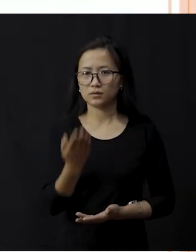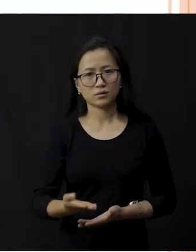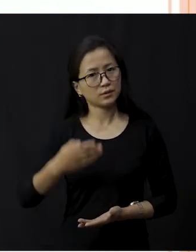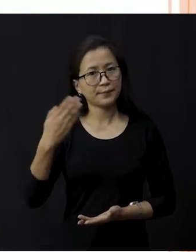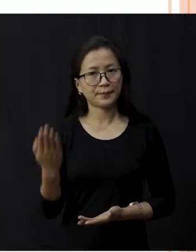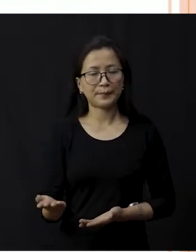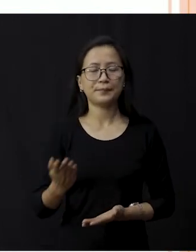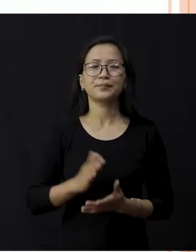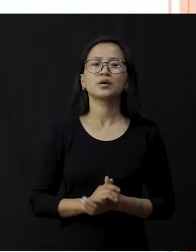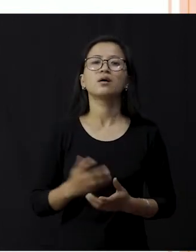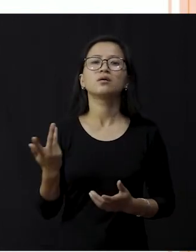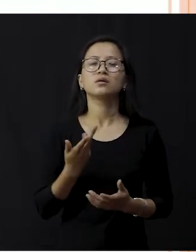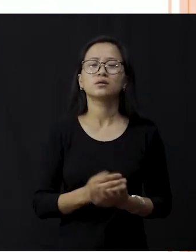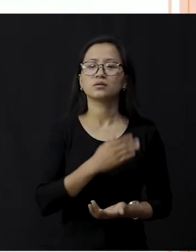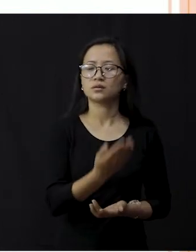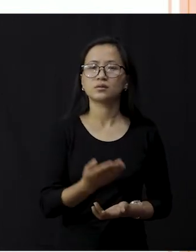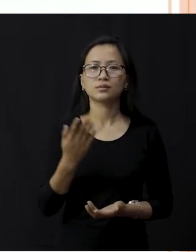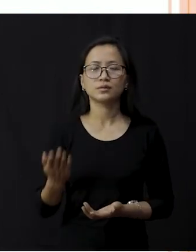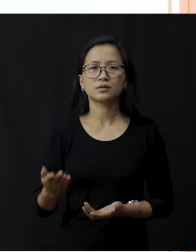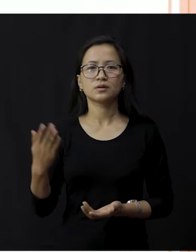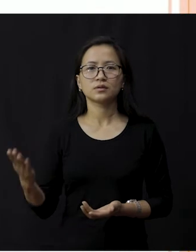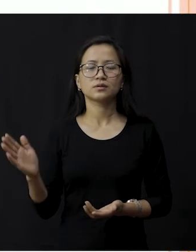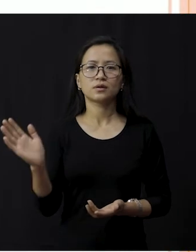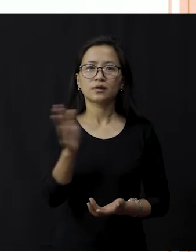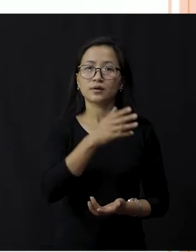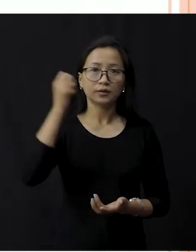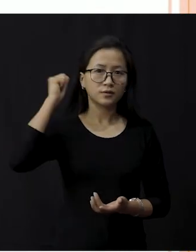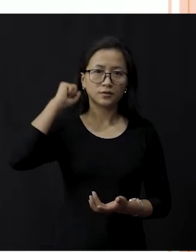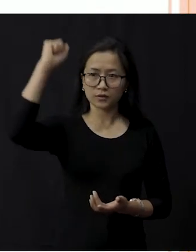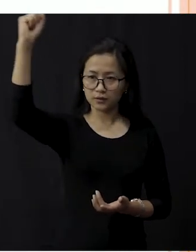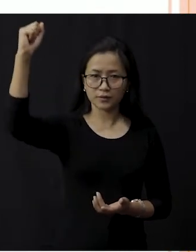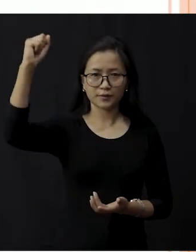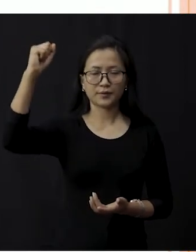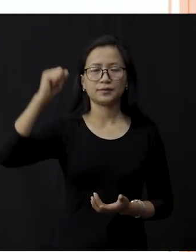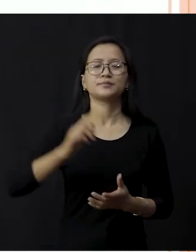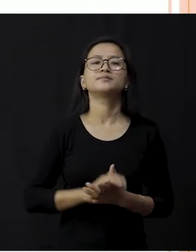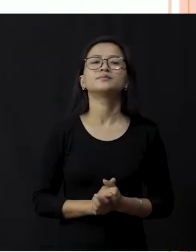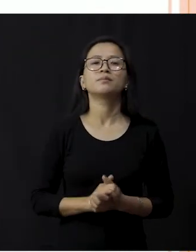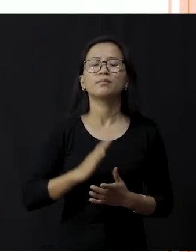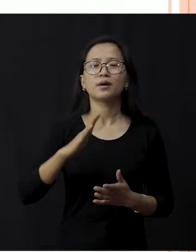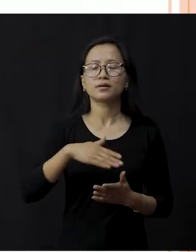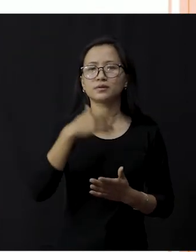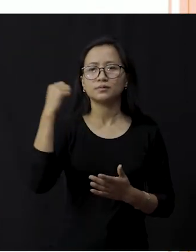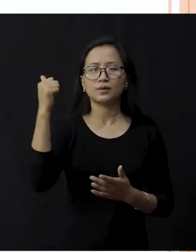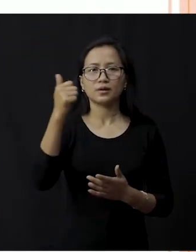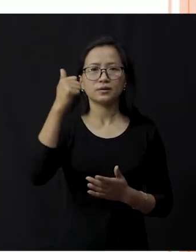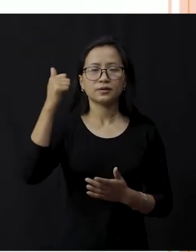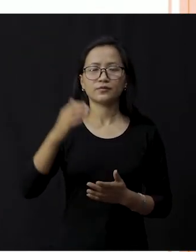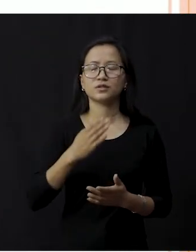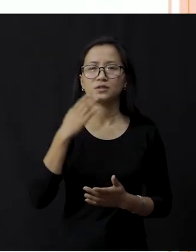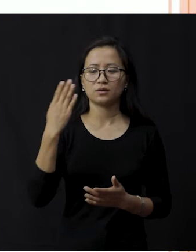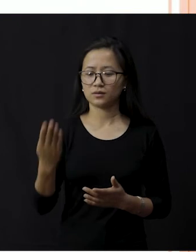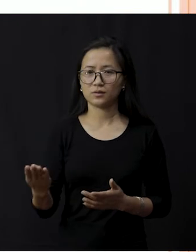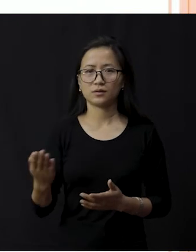Mana. And how do we sing? Jana Gana Mana Adhinayake Jaya Hai Bharat